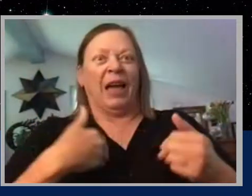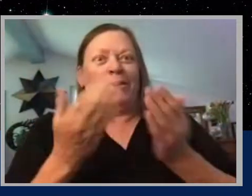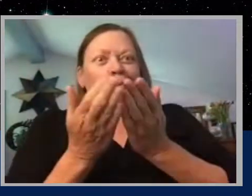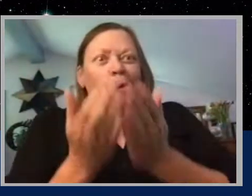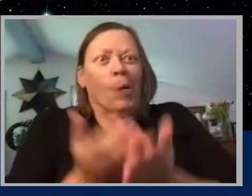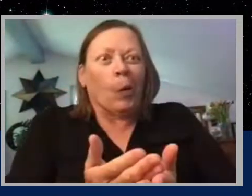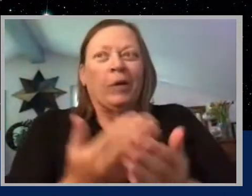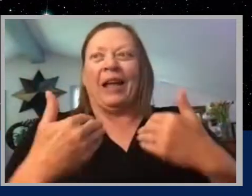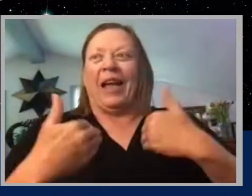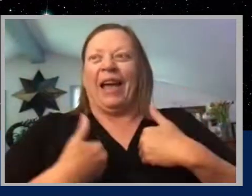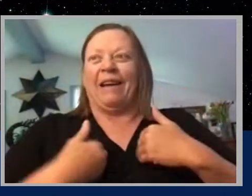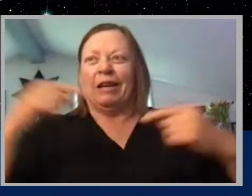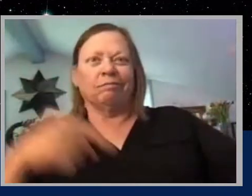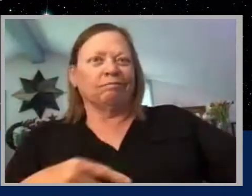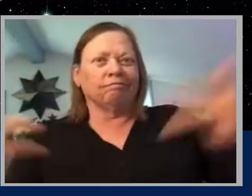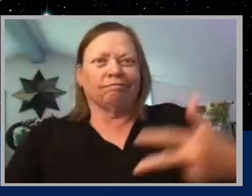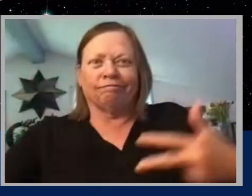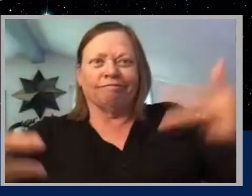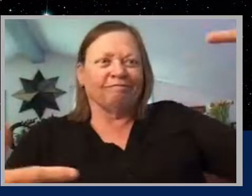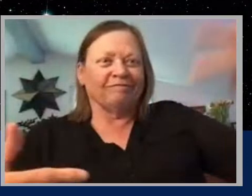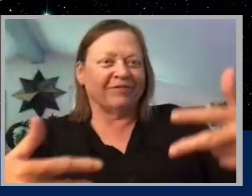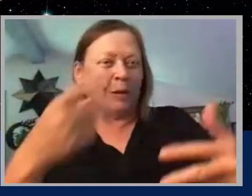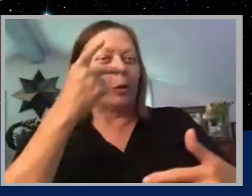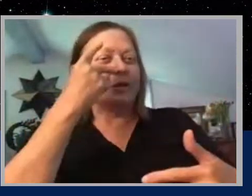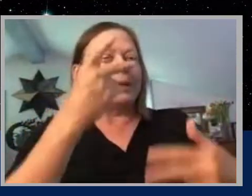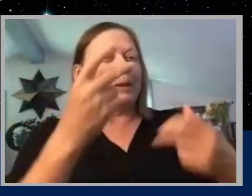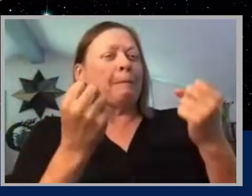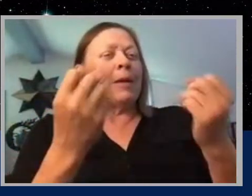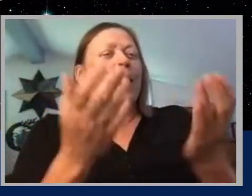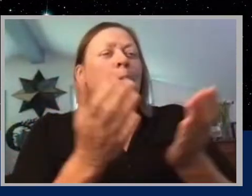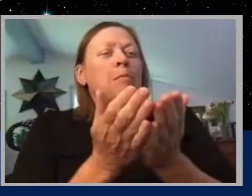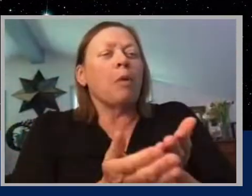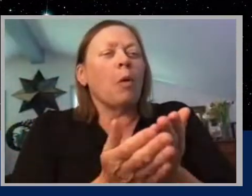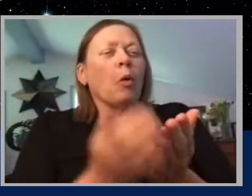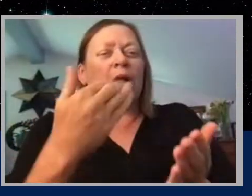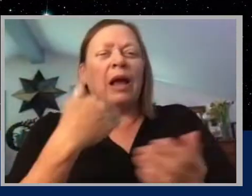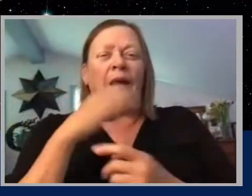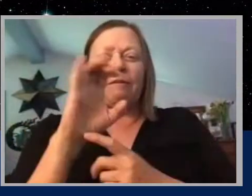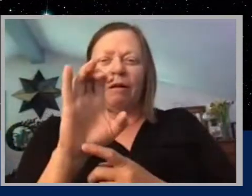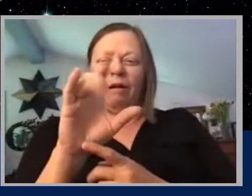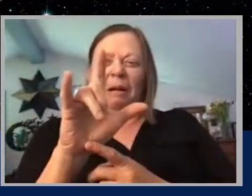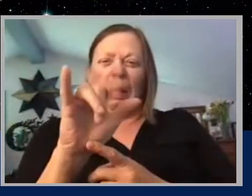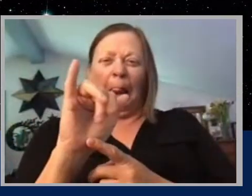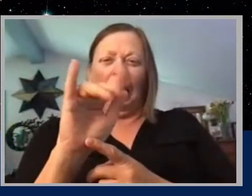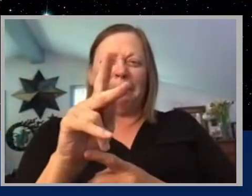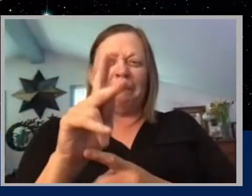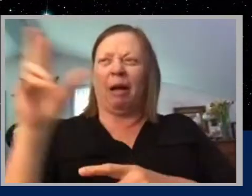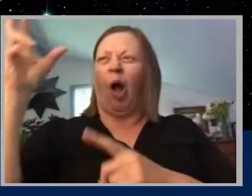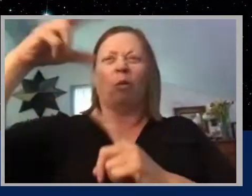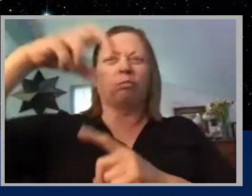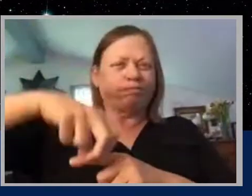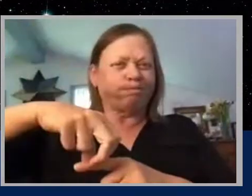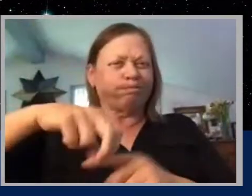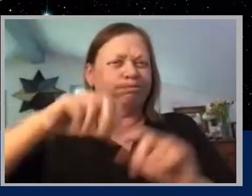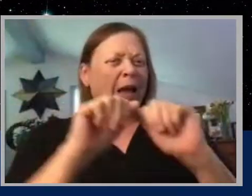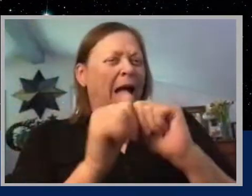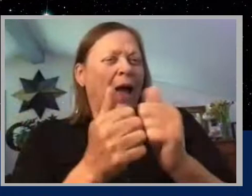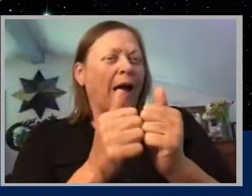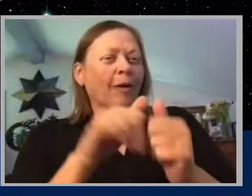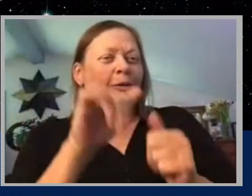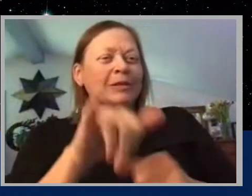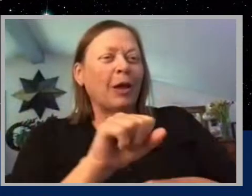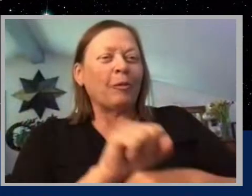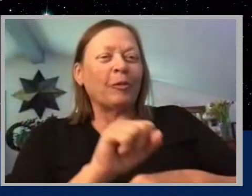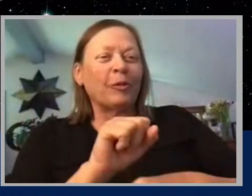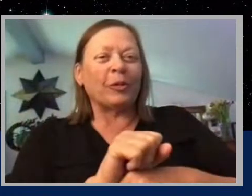lot of boats that come there. There's like clips that they have to attach on them. Can you kind of walk us through like what's the next step for each of these capsules now? How do you get them to